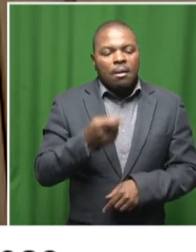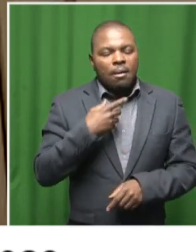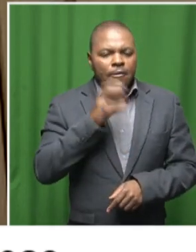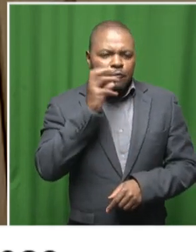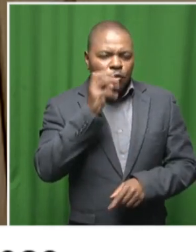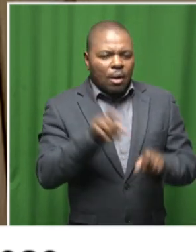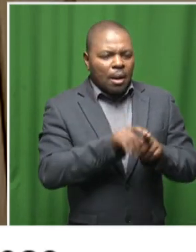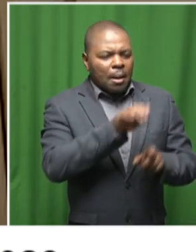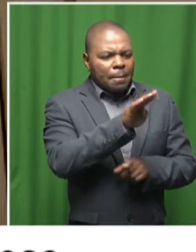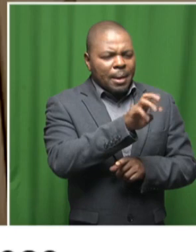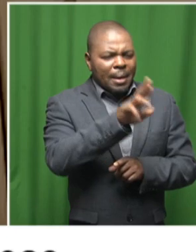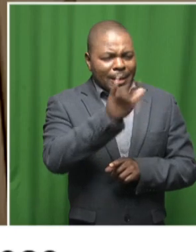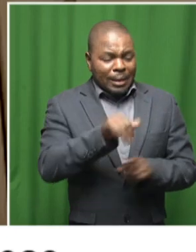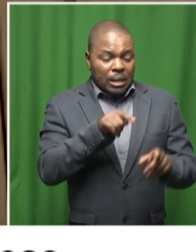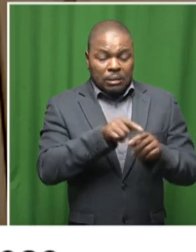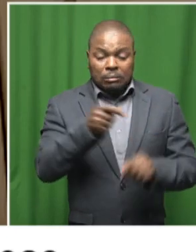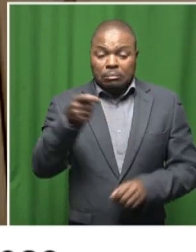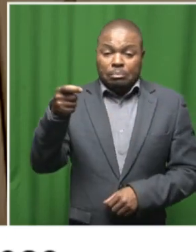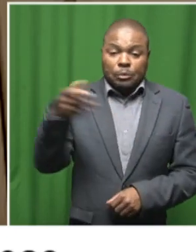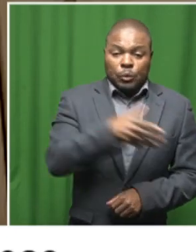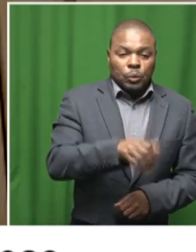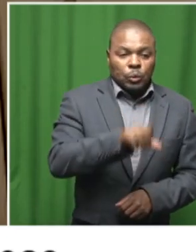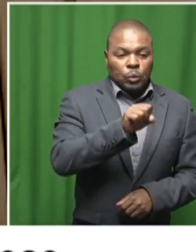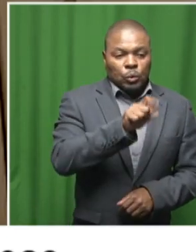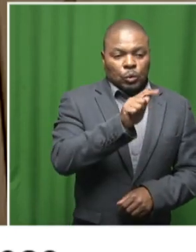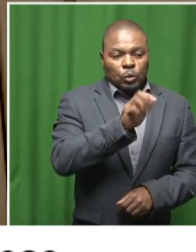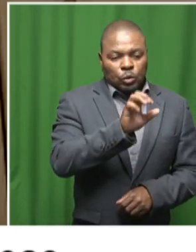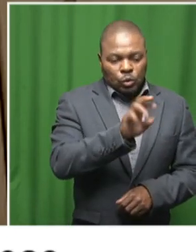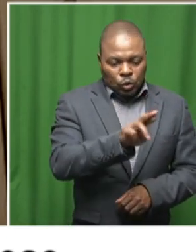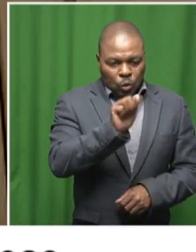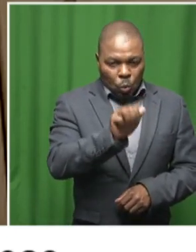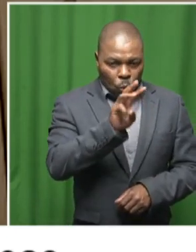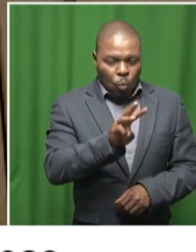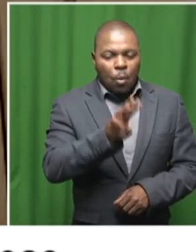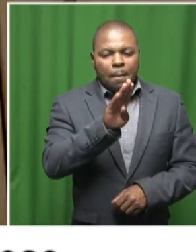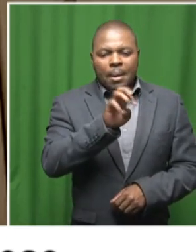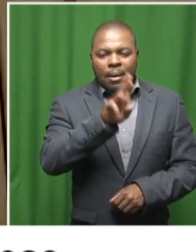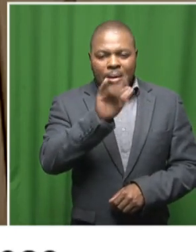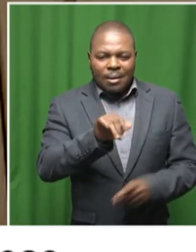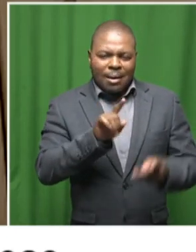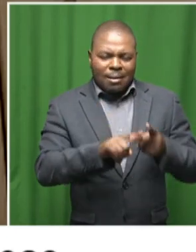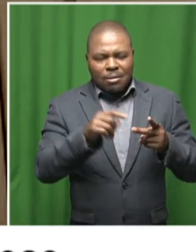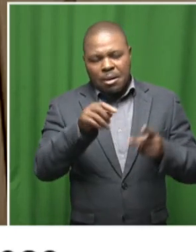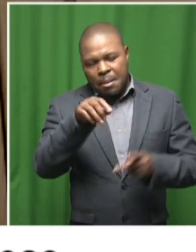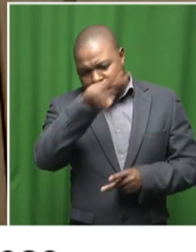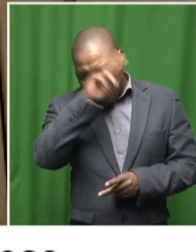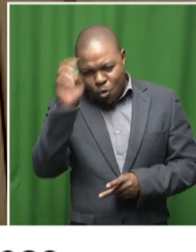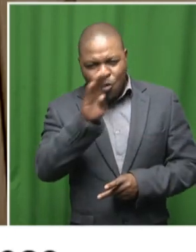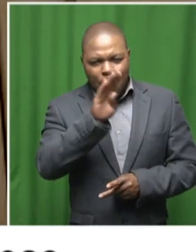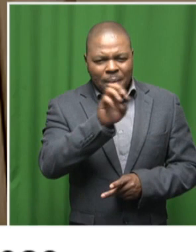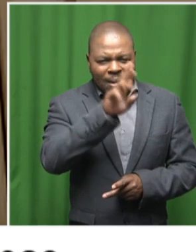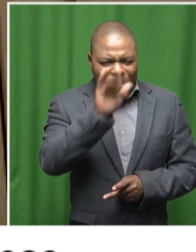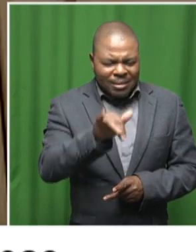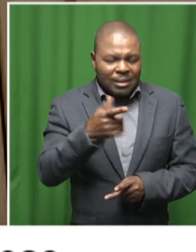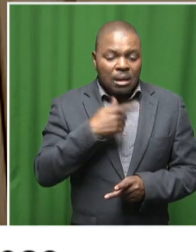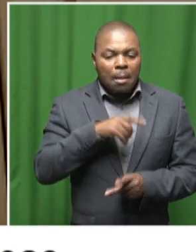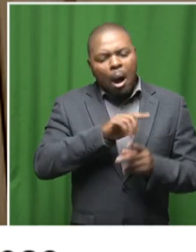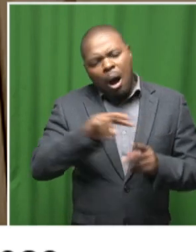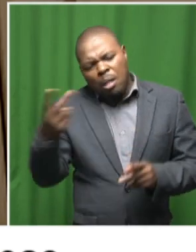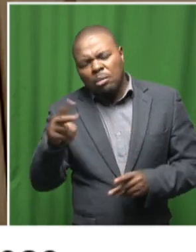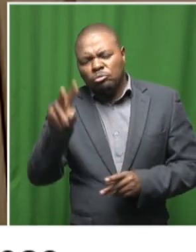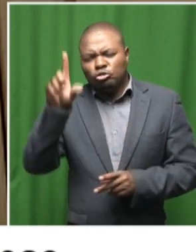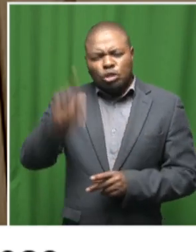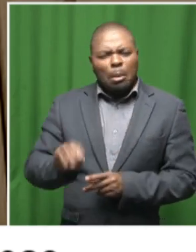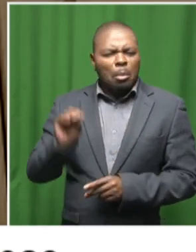Berries are quite expensive, right? Your strawberries, your blueberries and all of that. But you can look at much cheaper ones where you